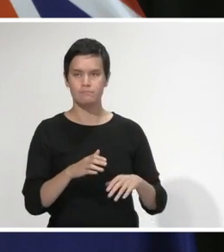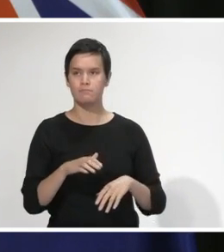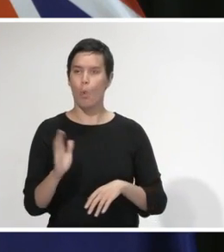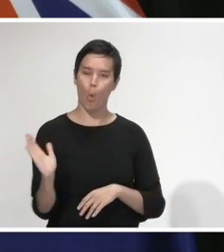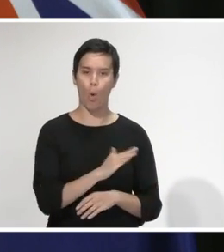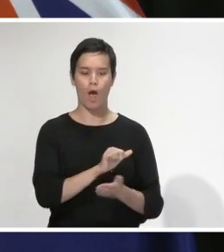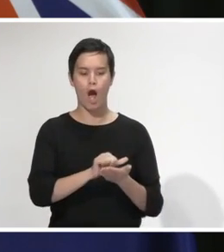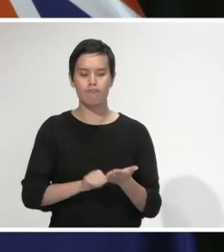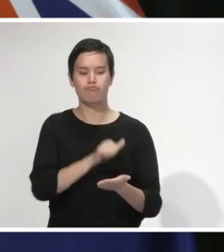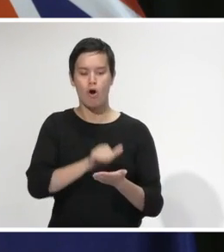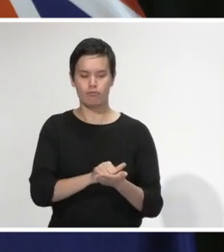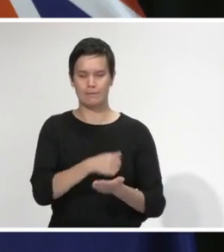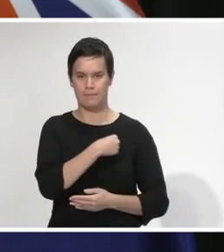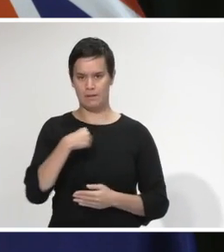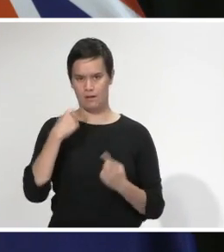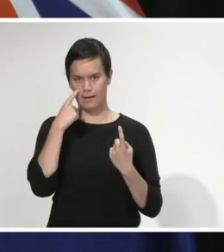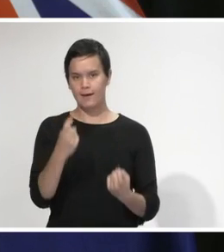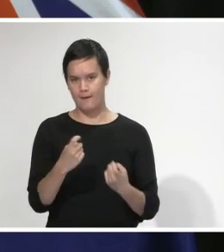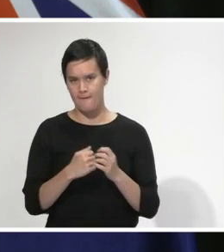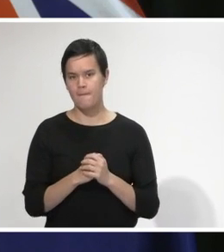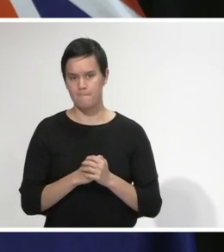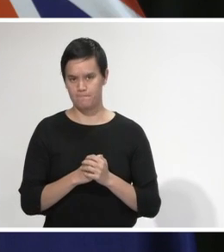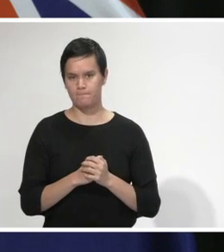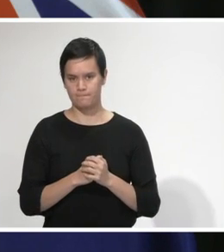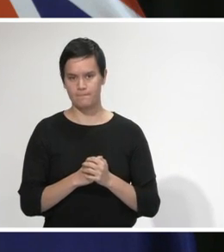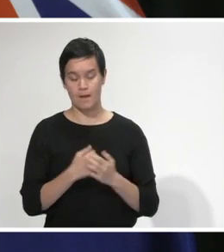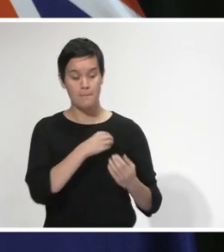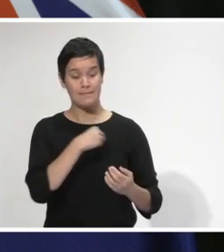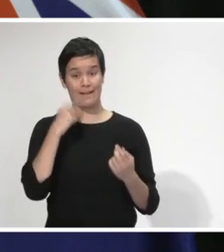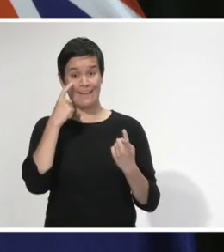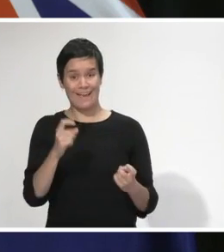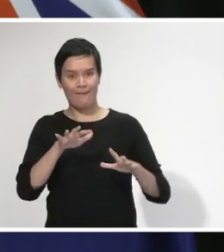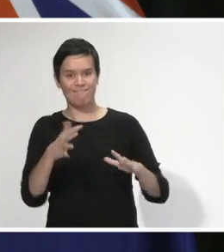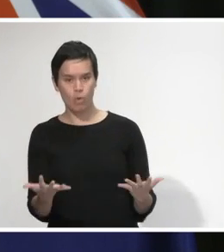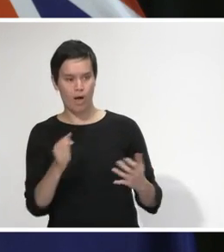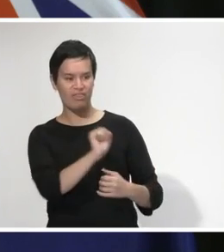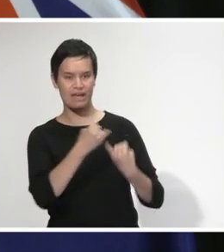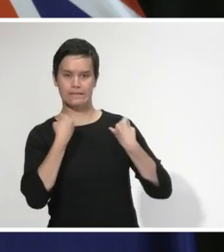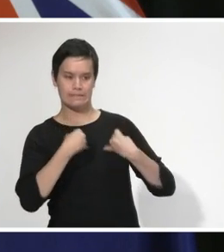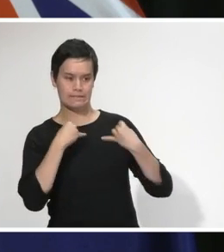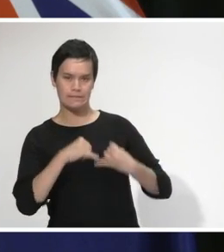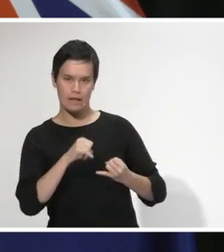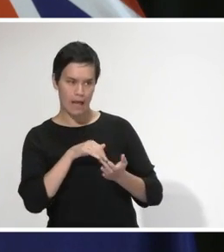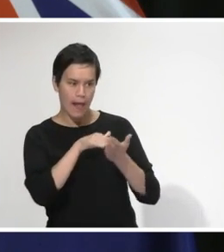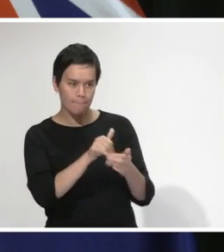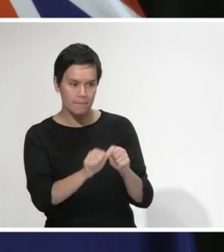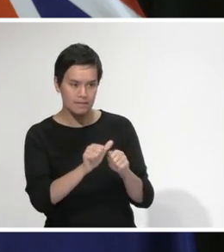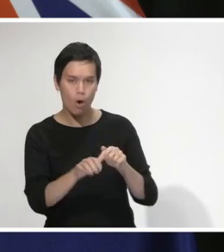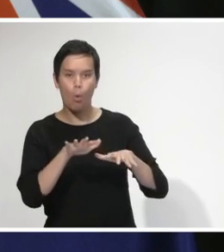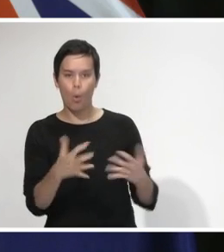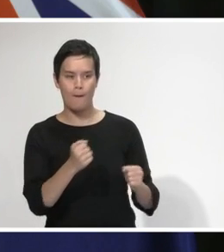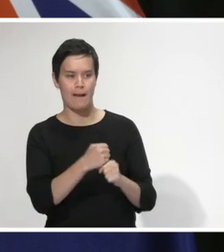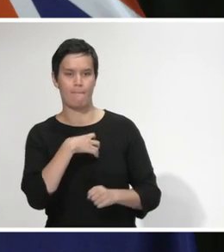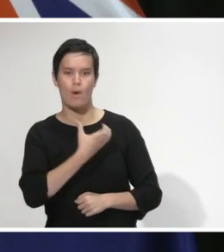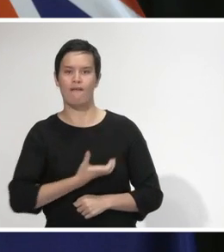to both relieve symptoms and, if appropriate, to treat their illness. However, they will have already had an agreement in